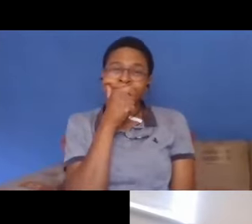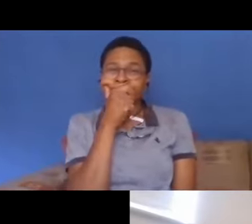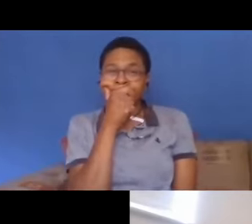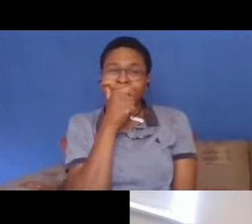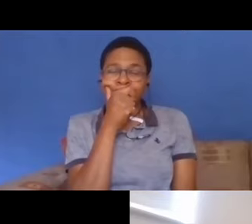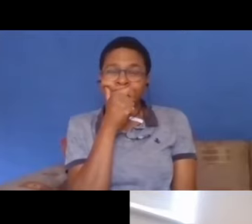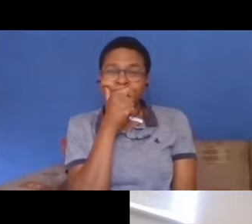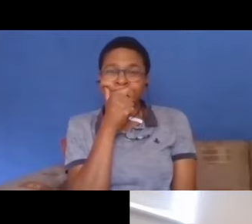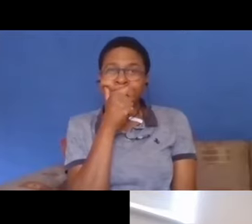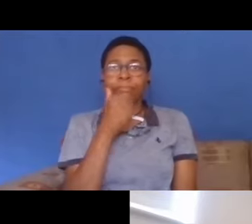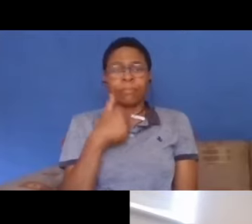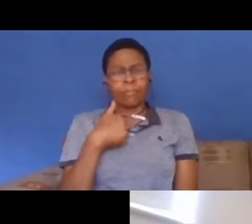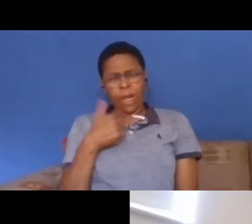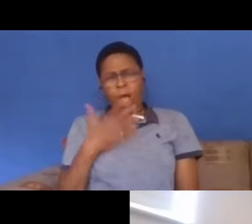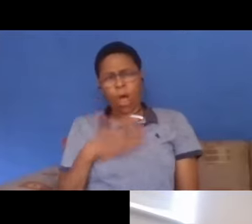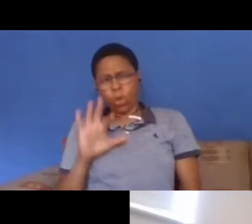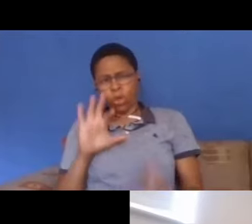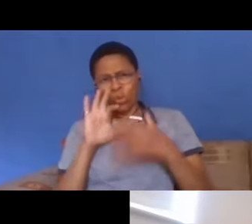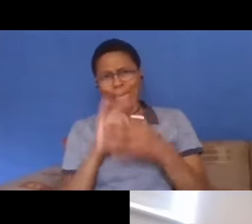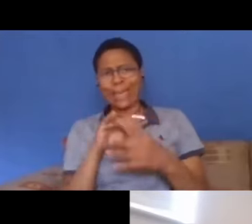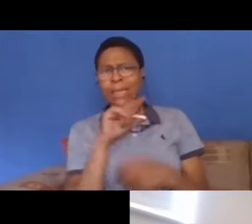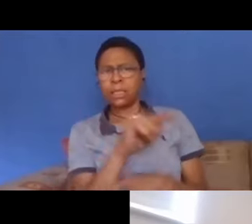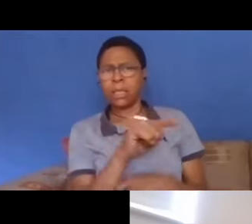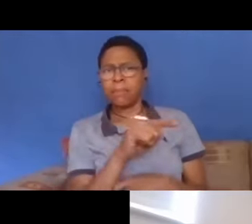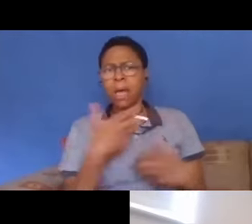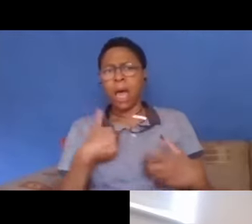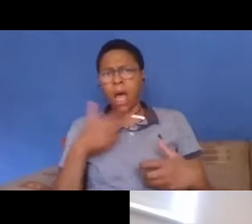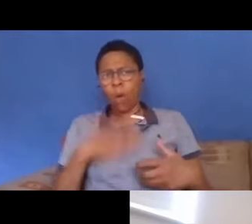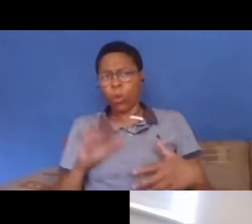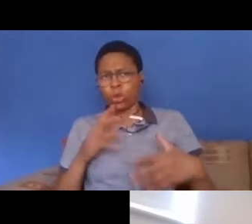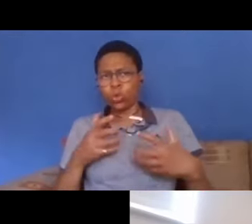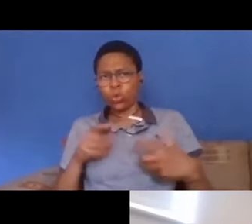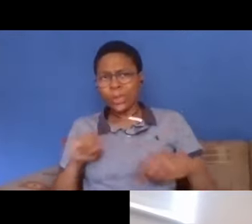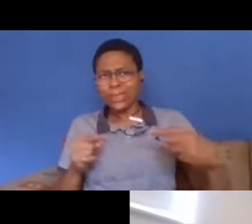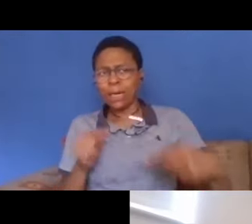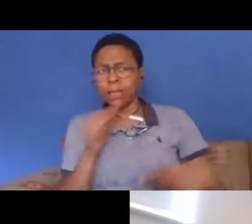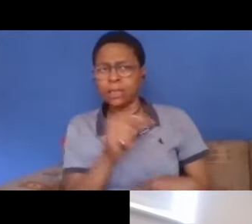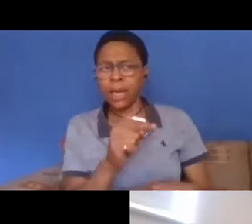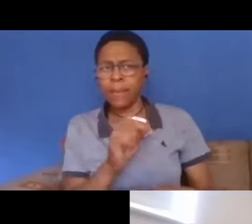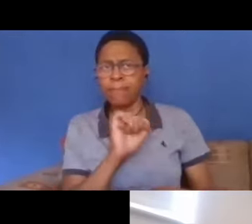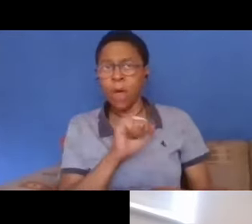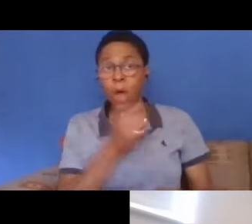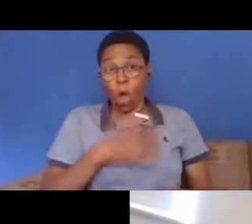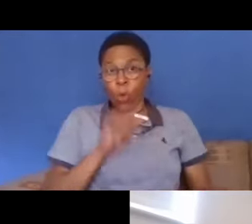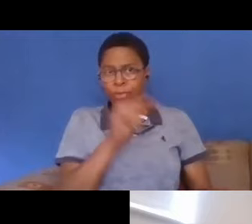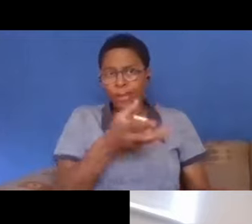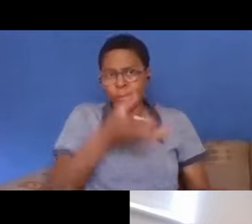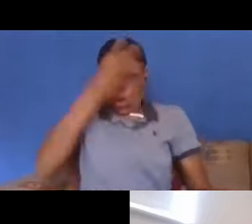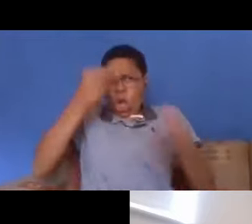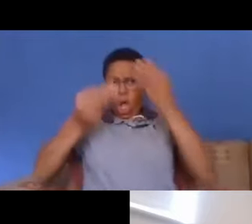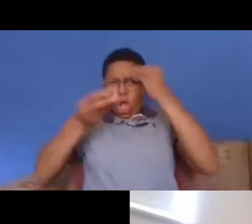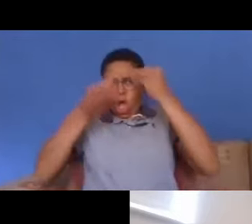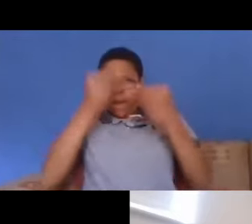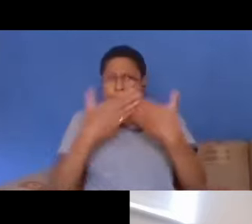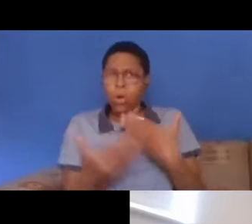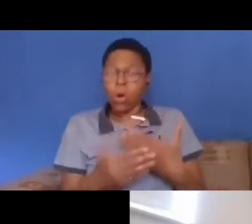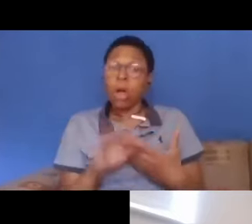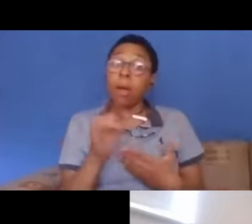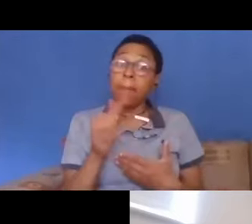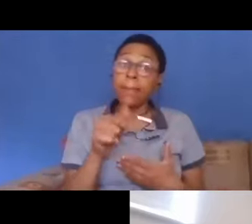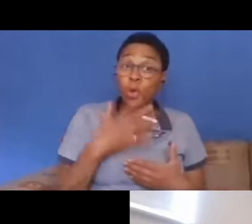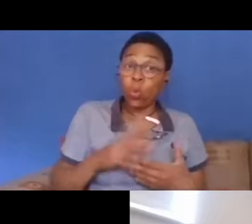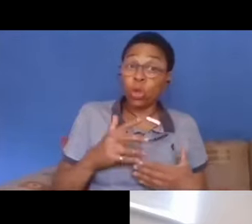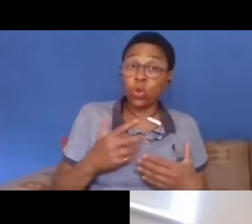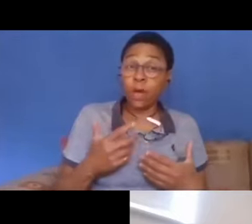to engage them and to challenge them in their learning. Or if you're going to want to a higher intensity class, maybe have a shorter one.